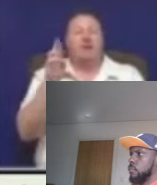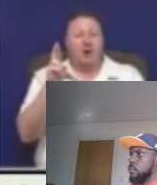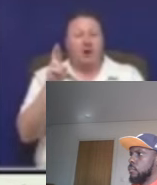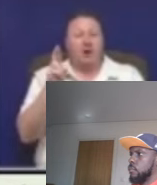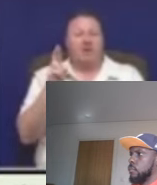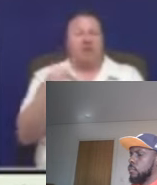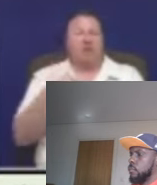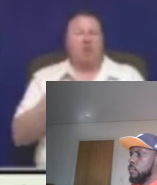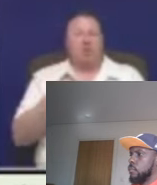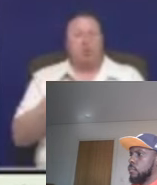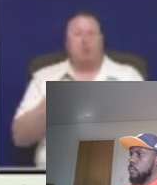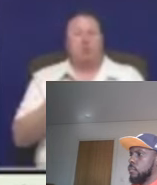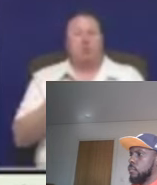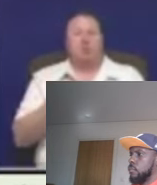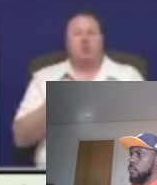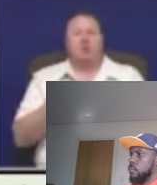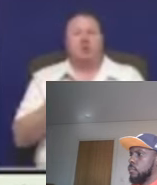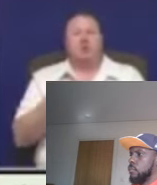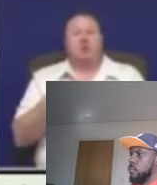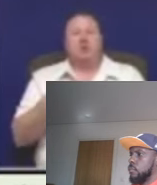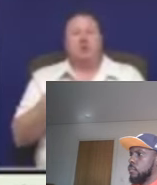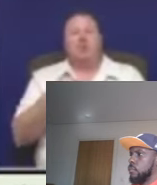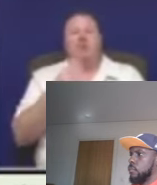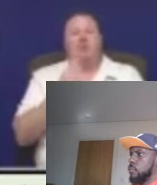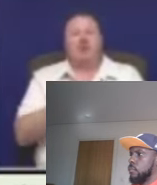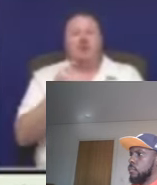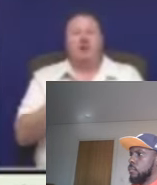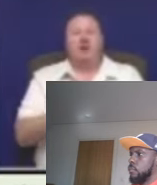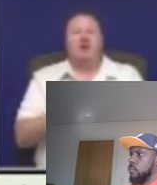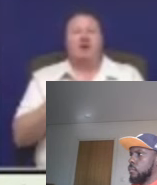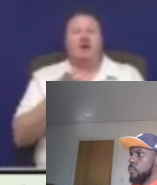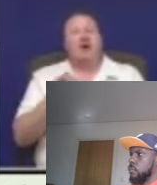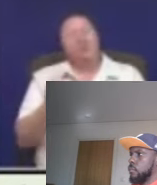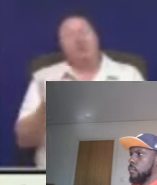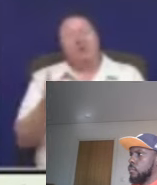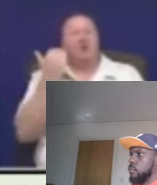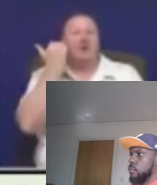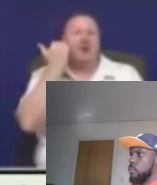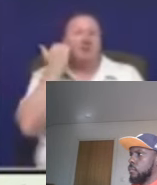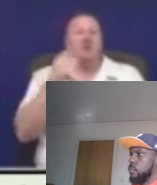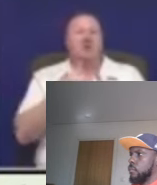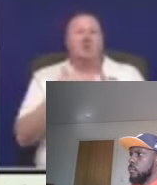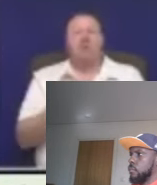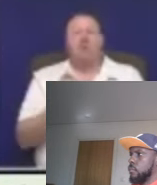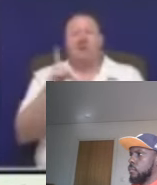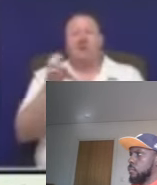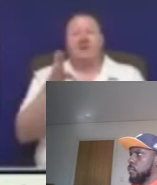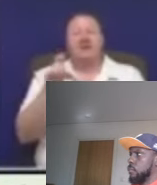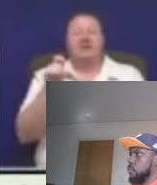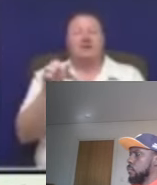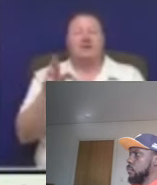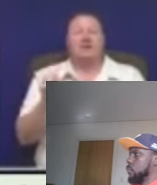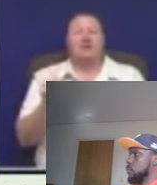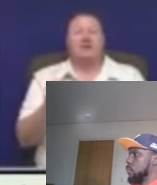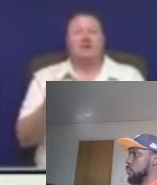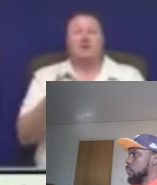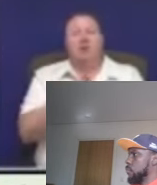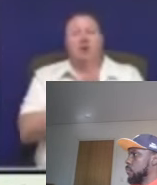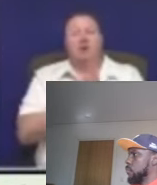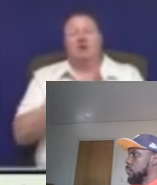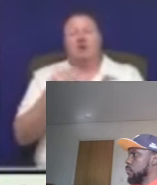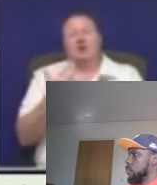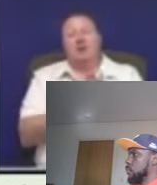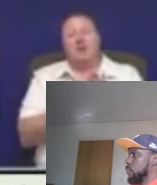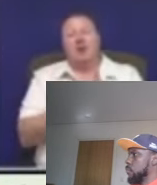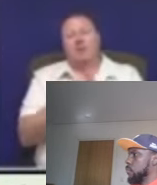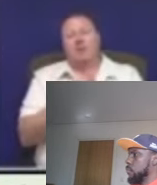paid, or else we will be forced to start treating government departments as debtors, and we will apply debtor policies, which